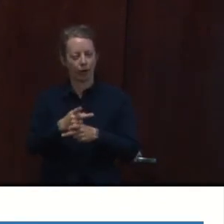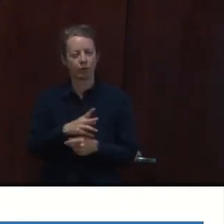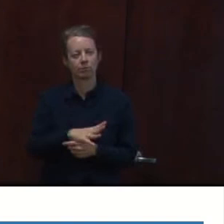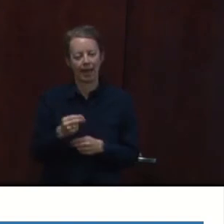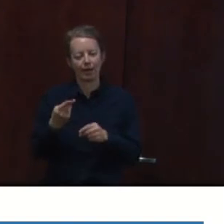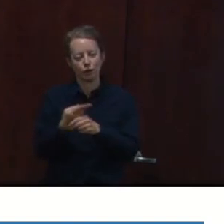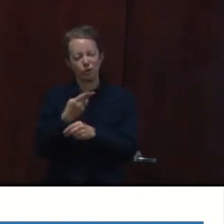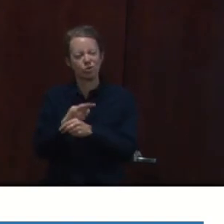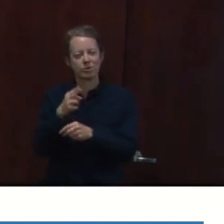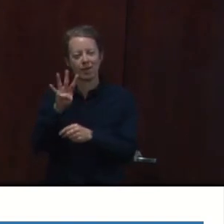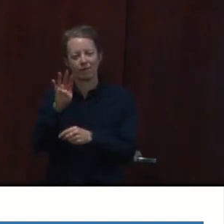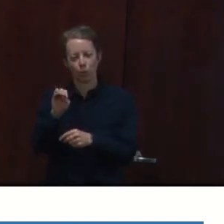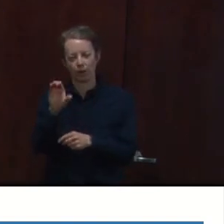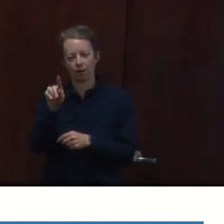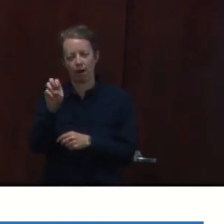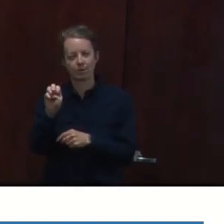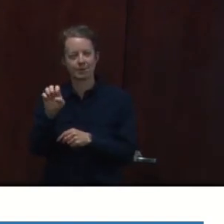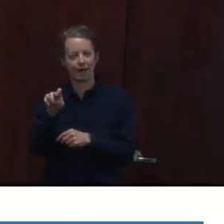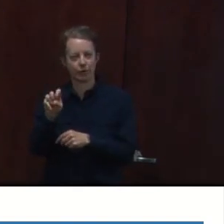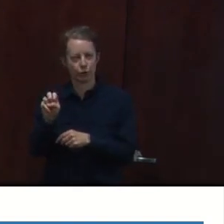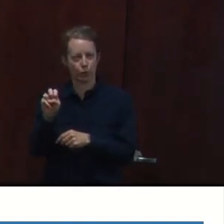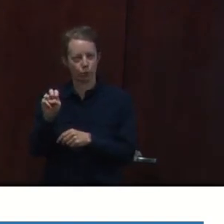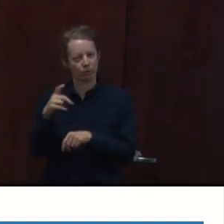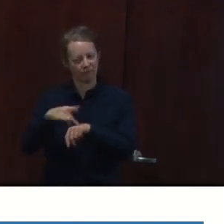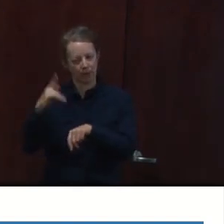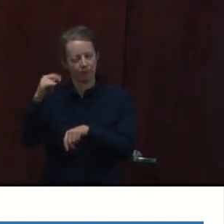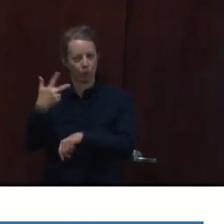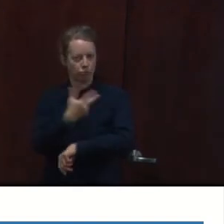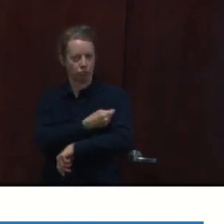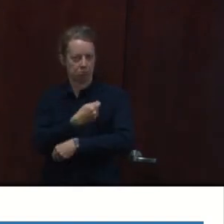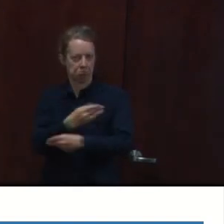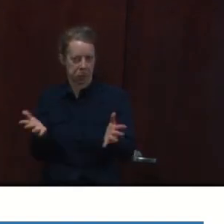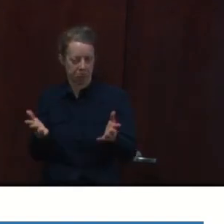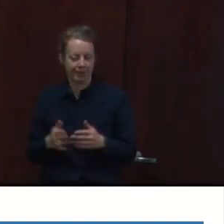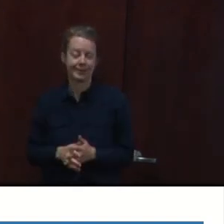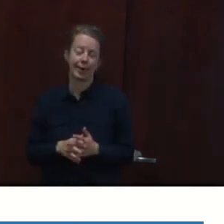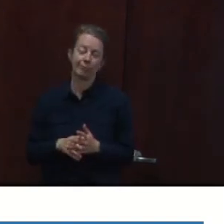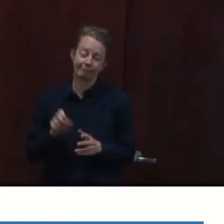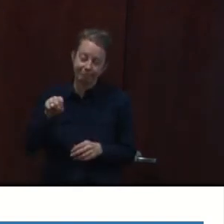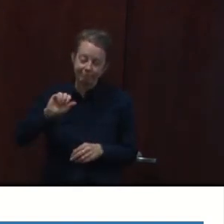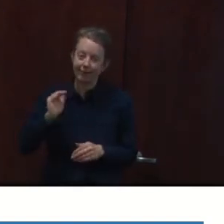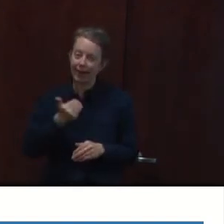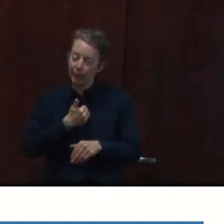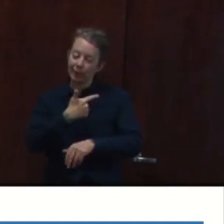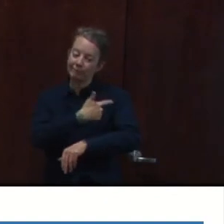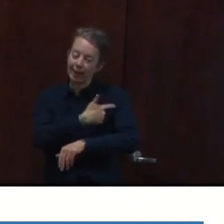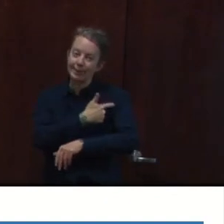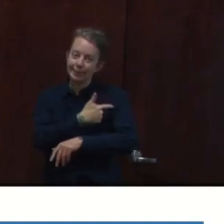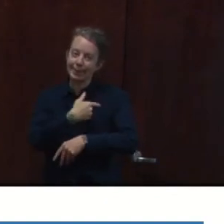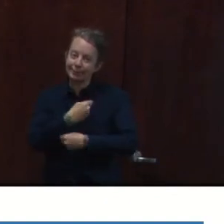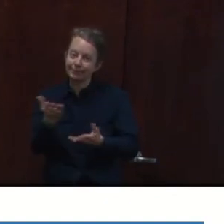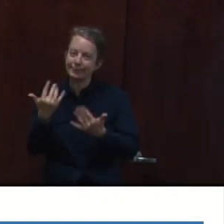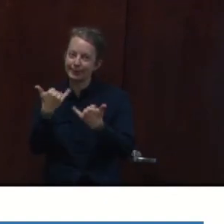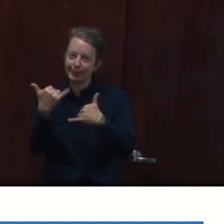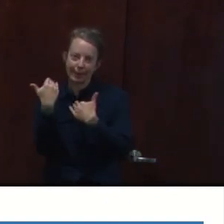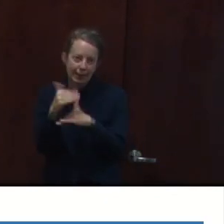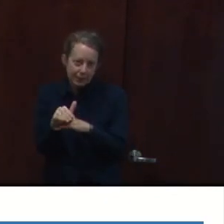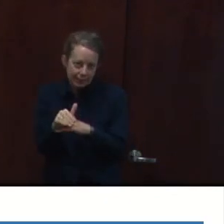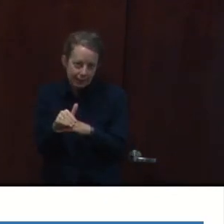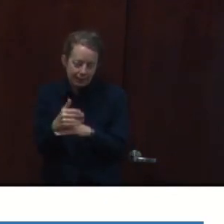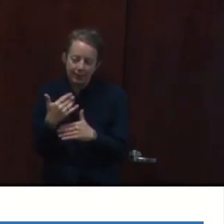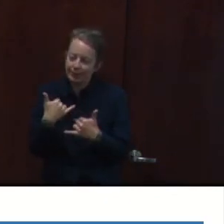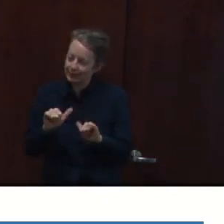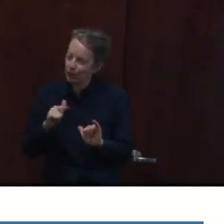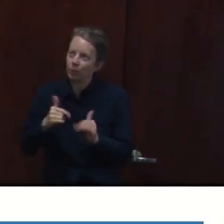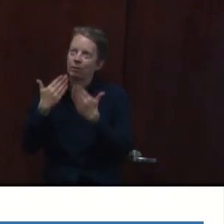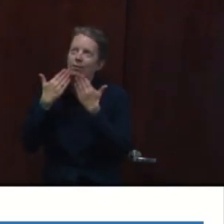site for that. So while still limited, that's, we're grateful for whatever amounts